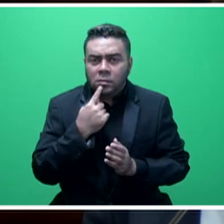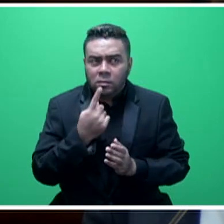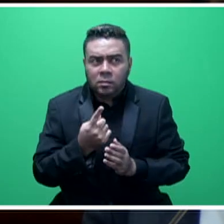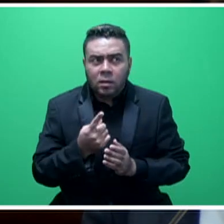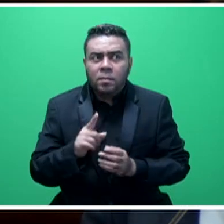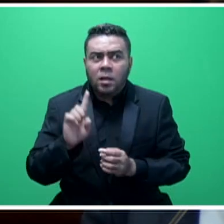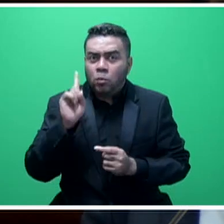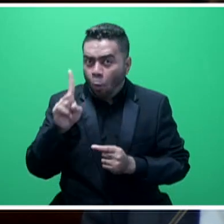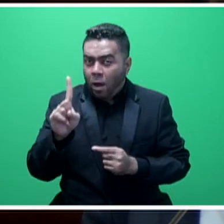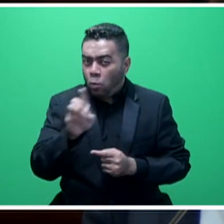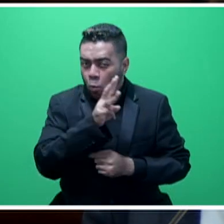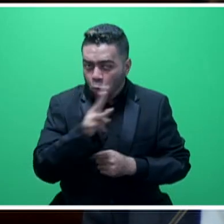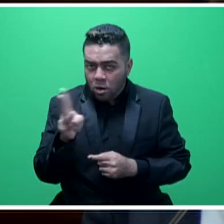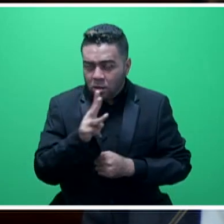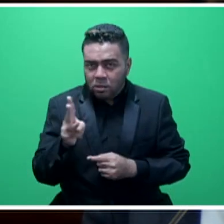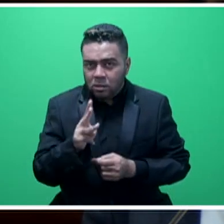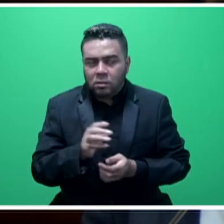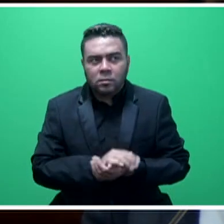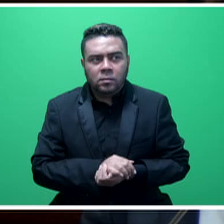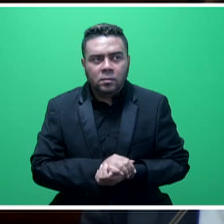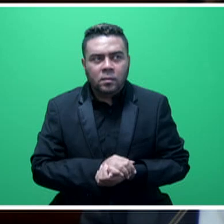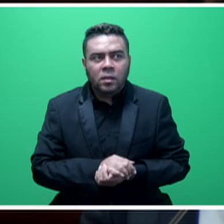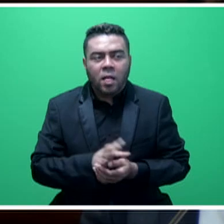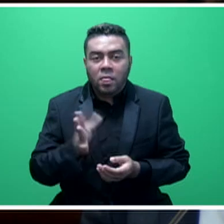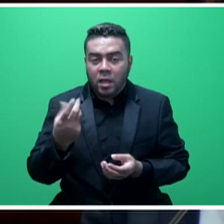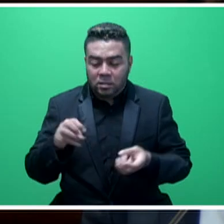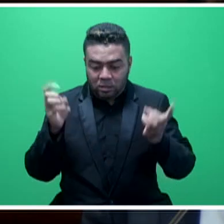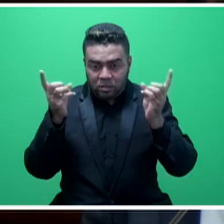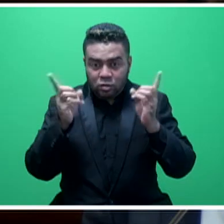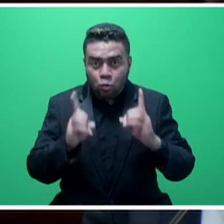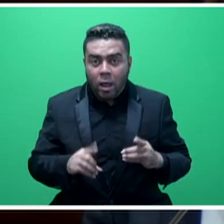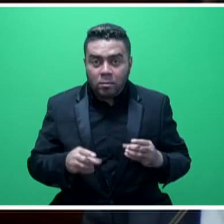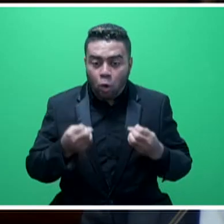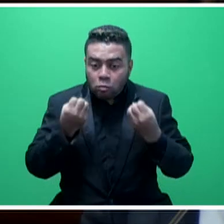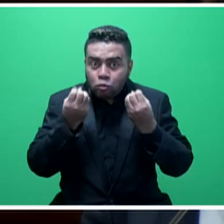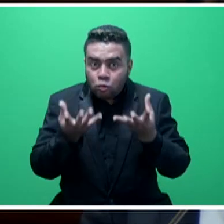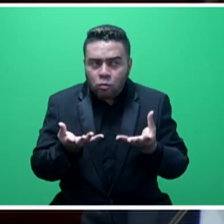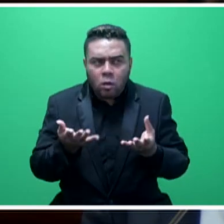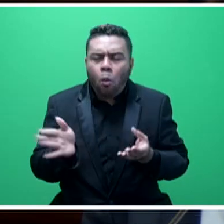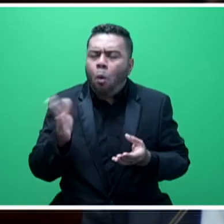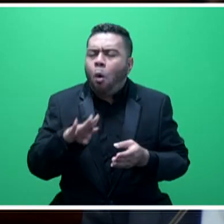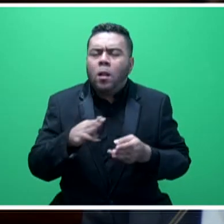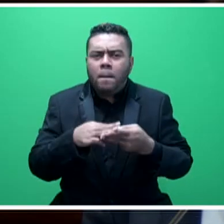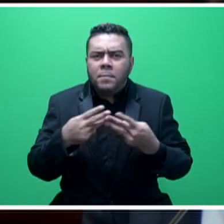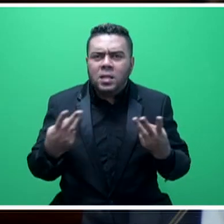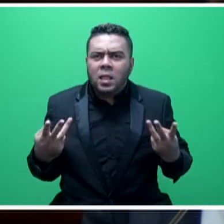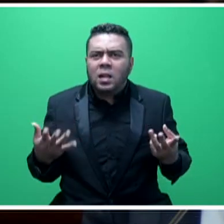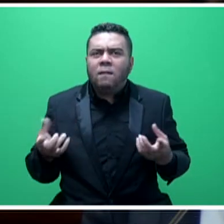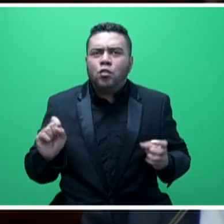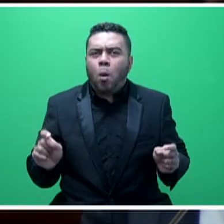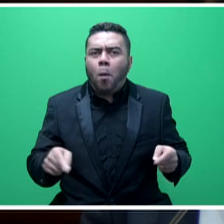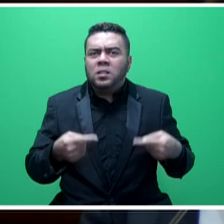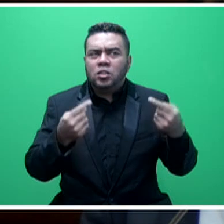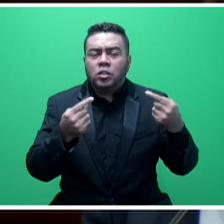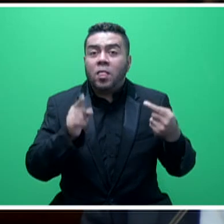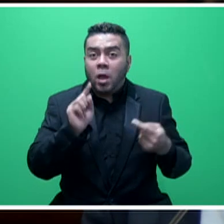is one word, Mr. Speaker, sir, that describes all the material that has come from the opposition today. And